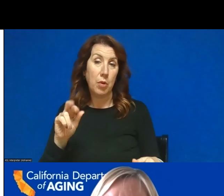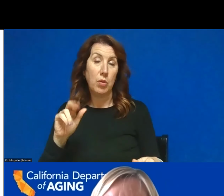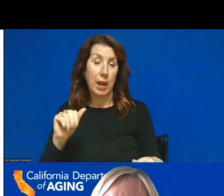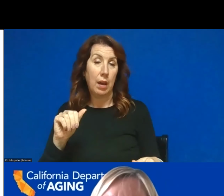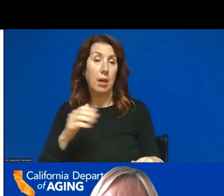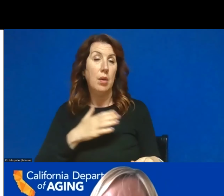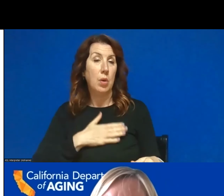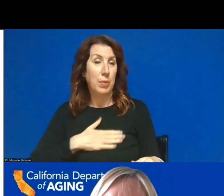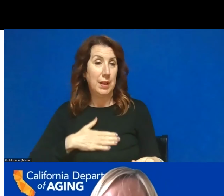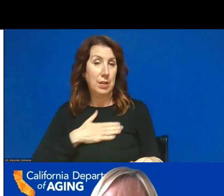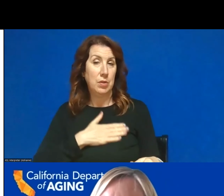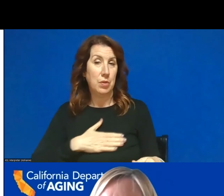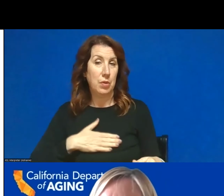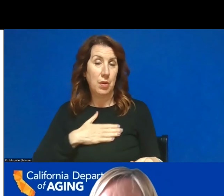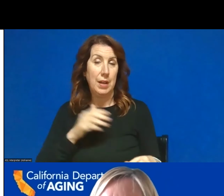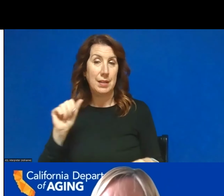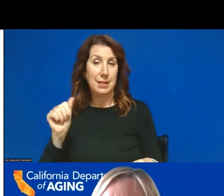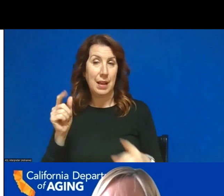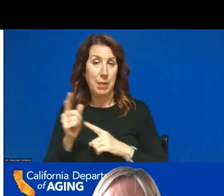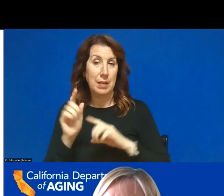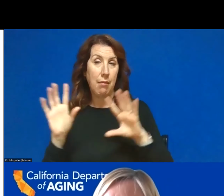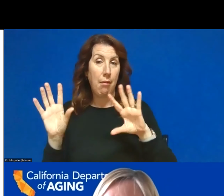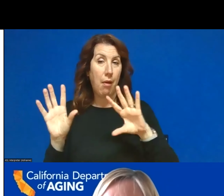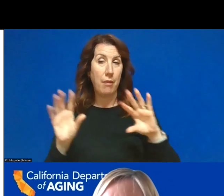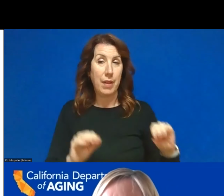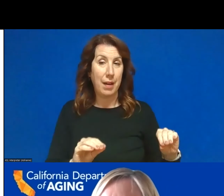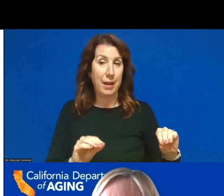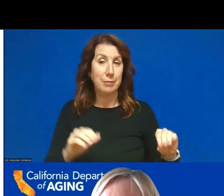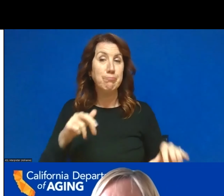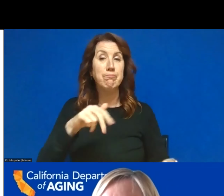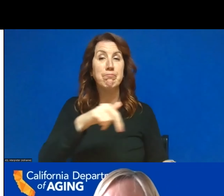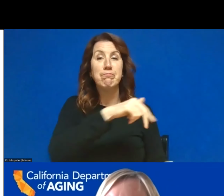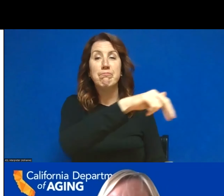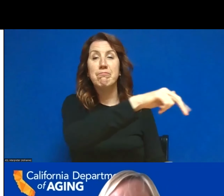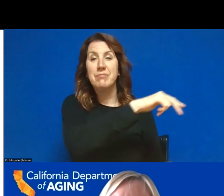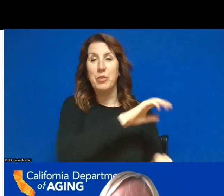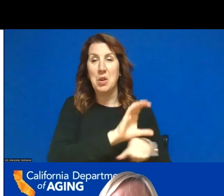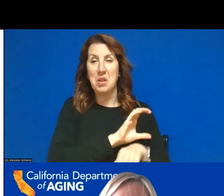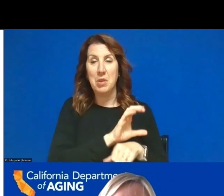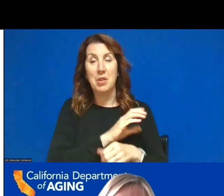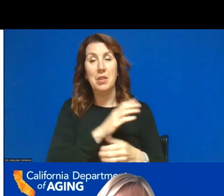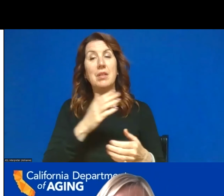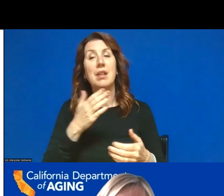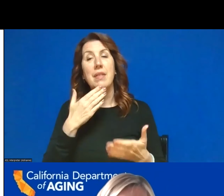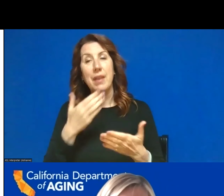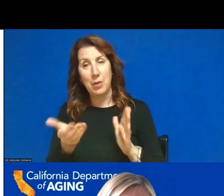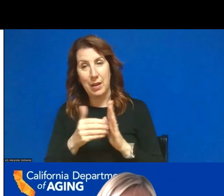please enjoy 10 minutes offline and off your computer. And Courtney, thank you again for joining us.